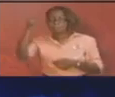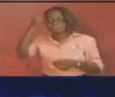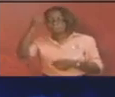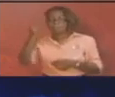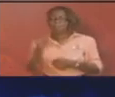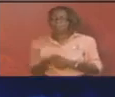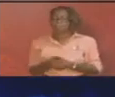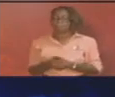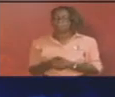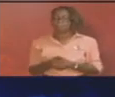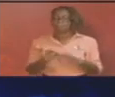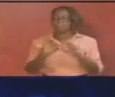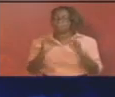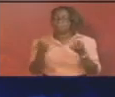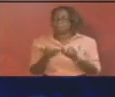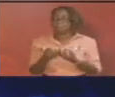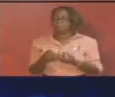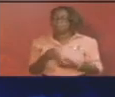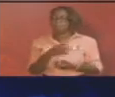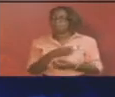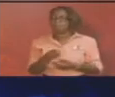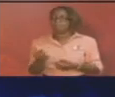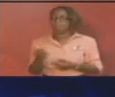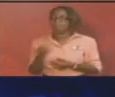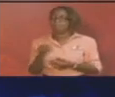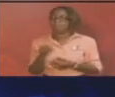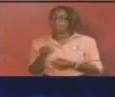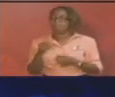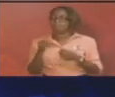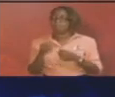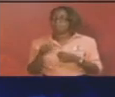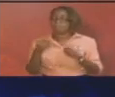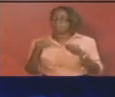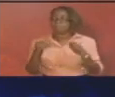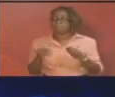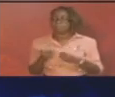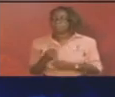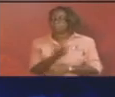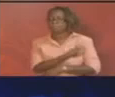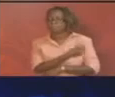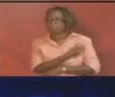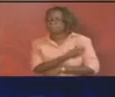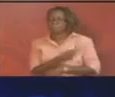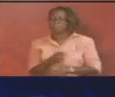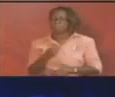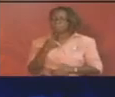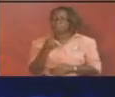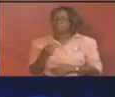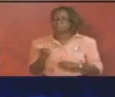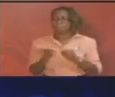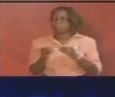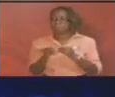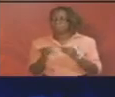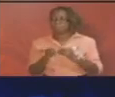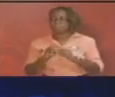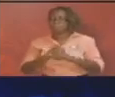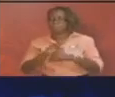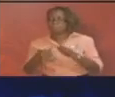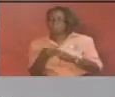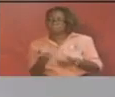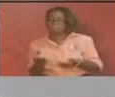of a due diligence? And what is the latest and the status of this matter? Thank you. Okay.